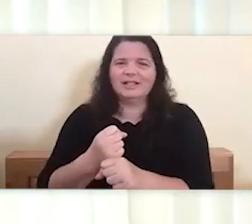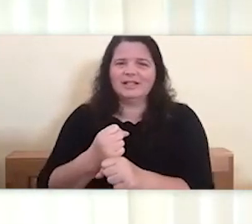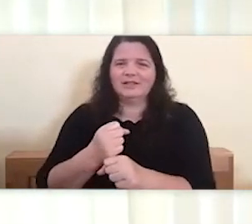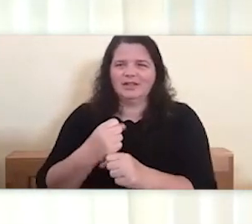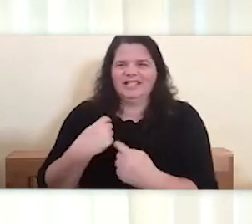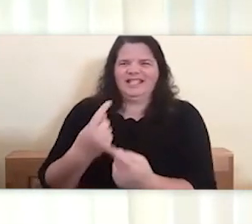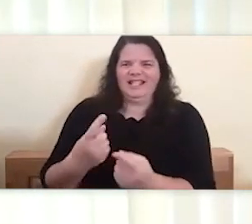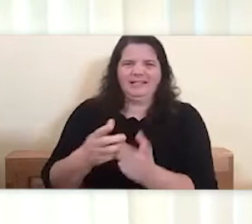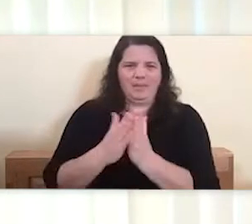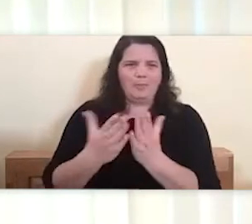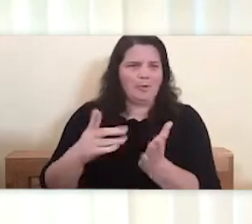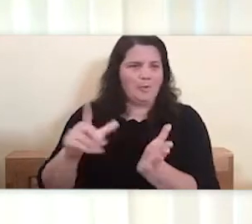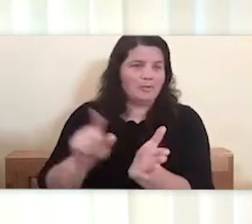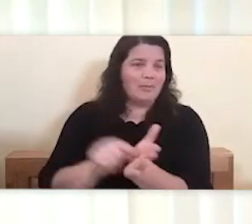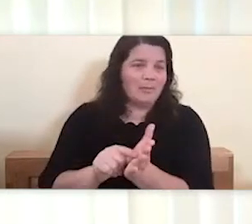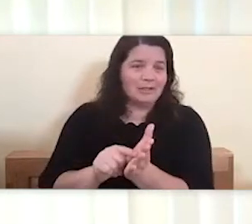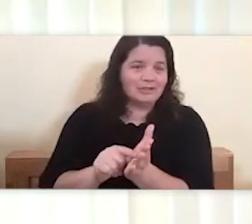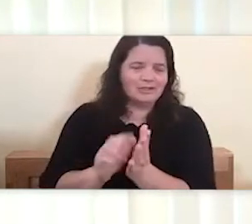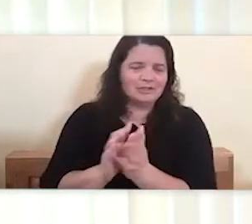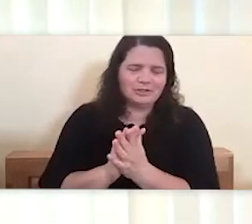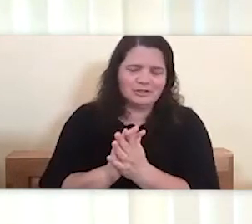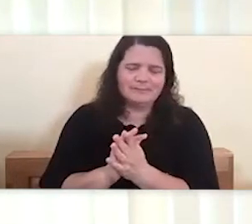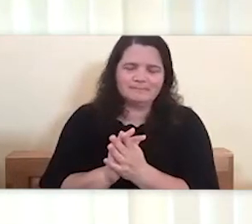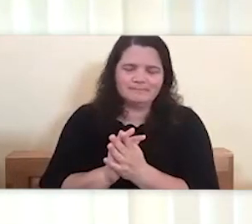been published.